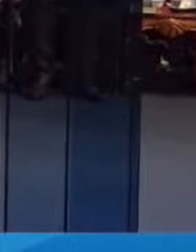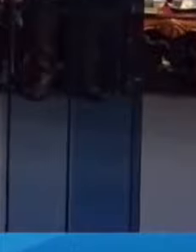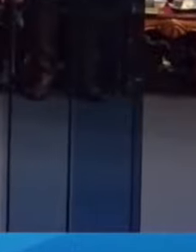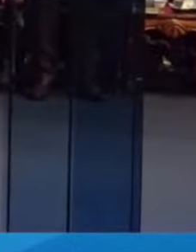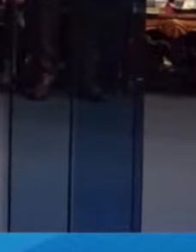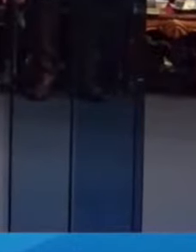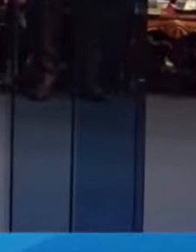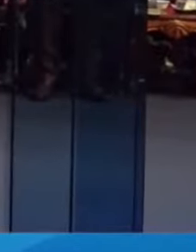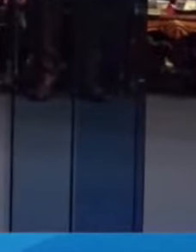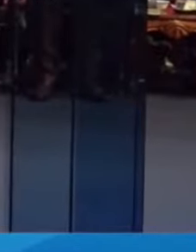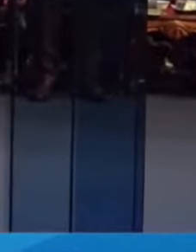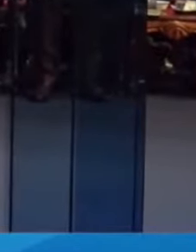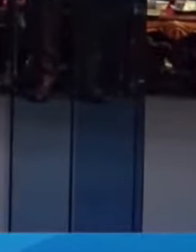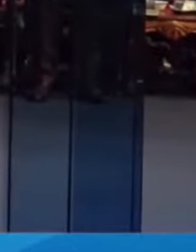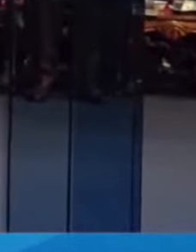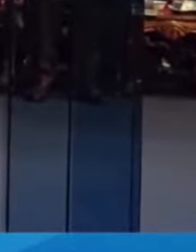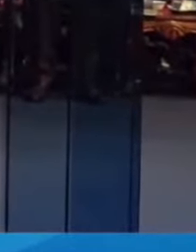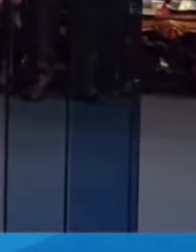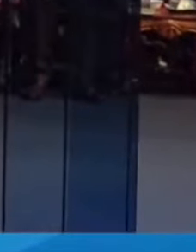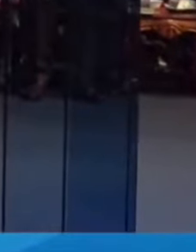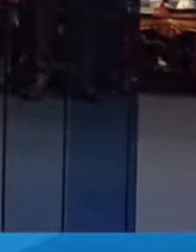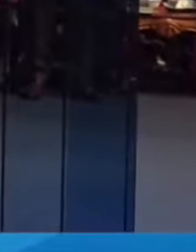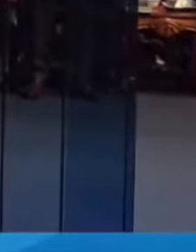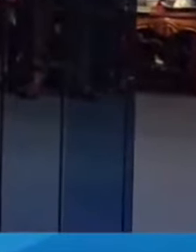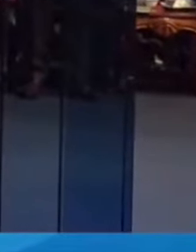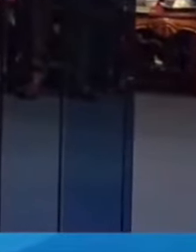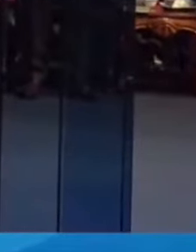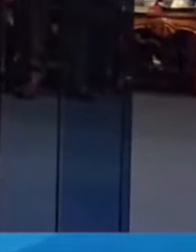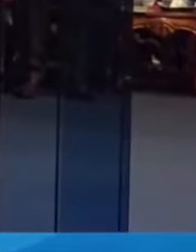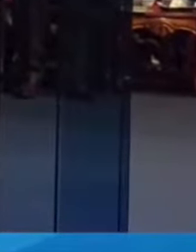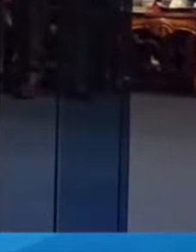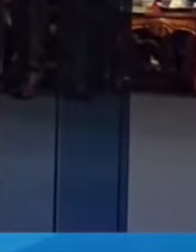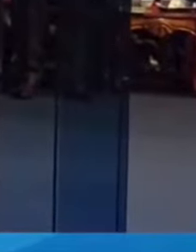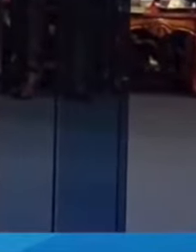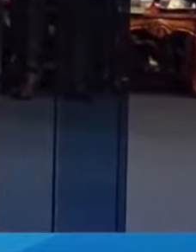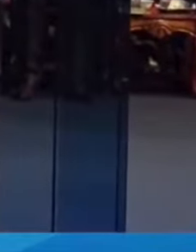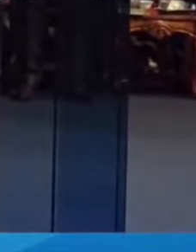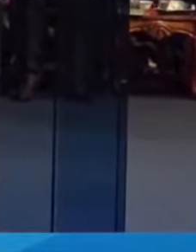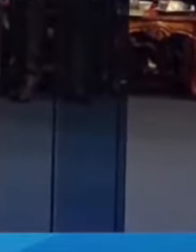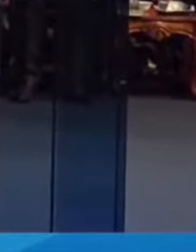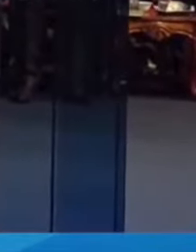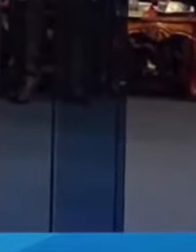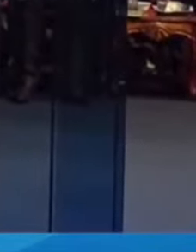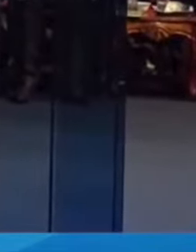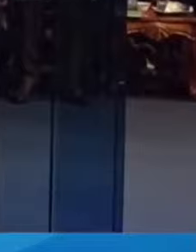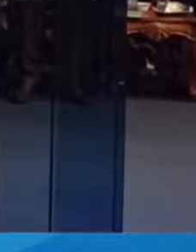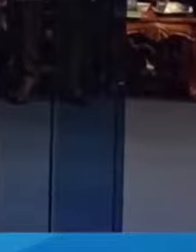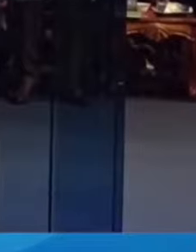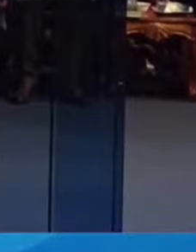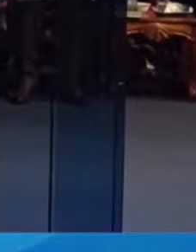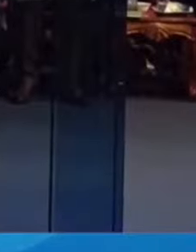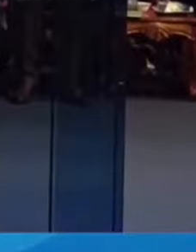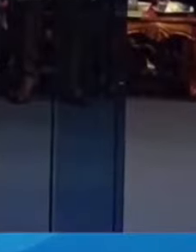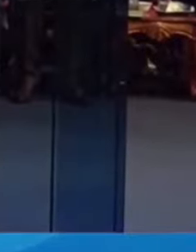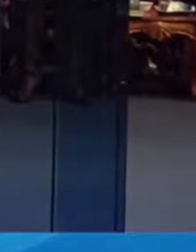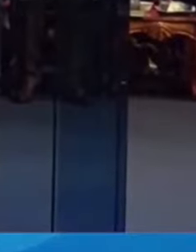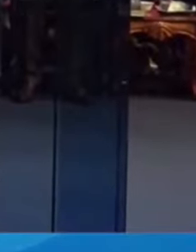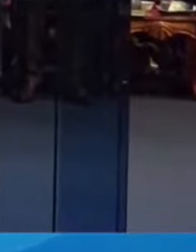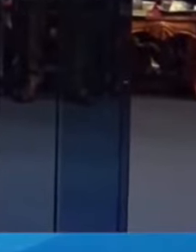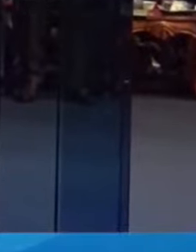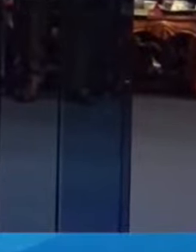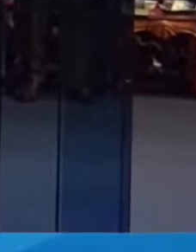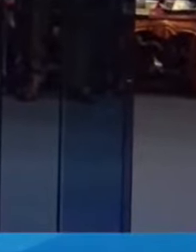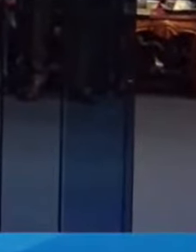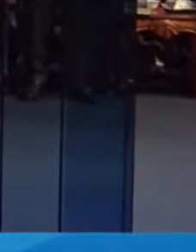land such pain such turmoil but you're the Prince